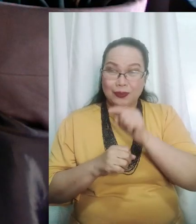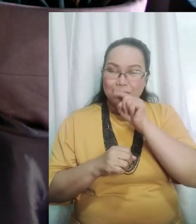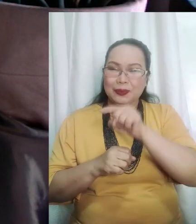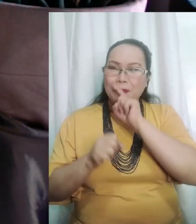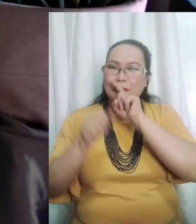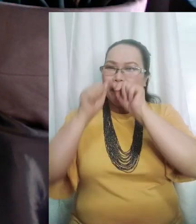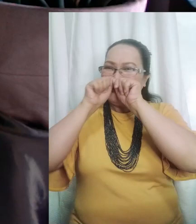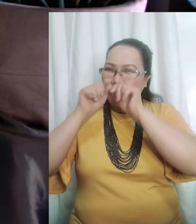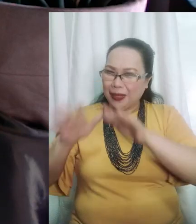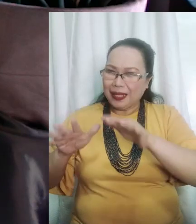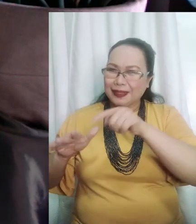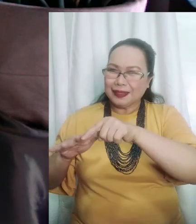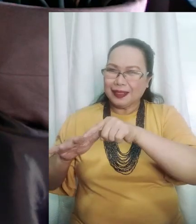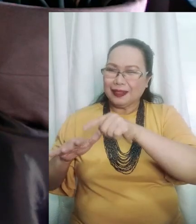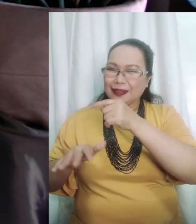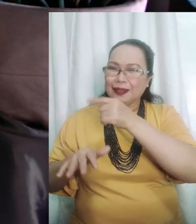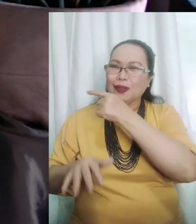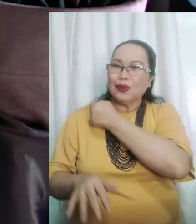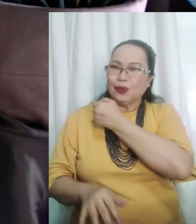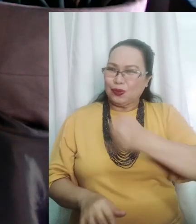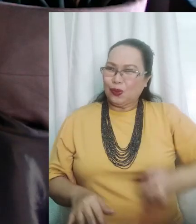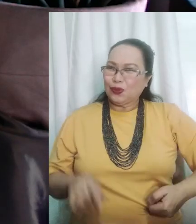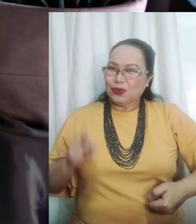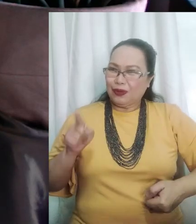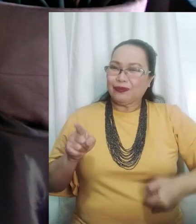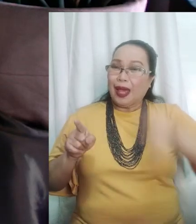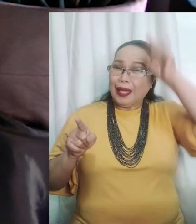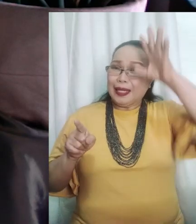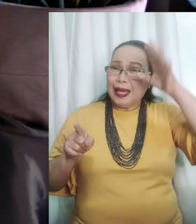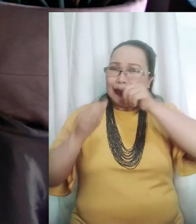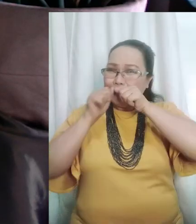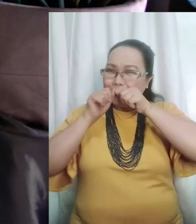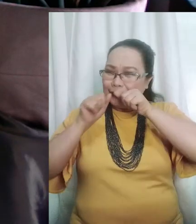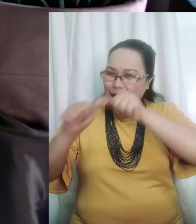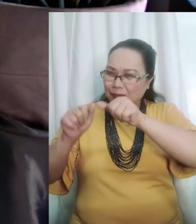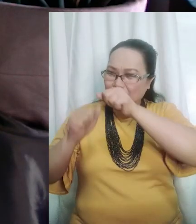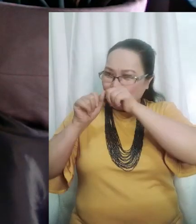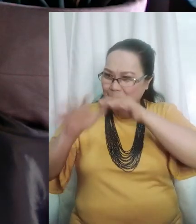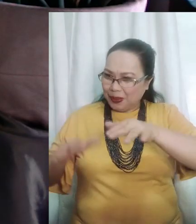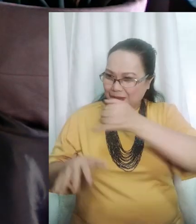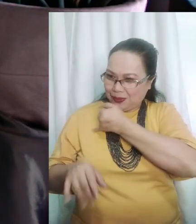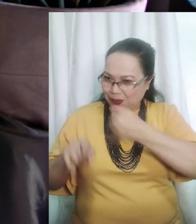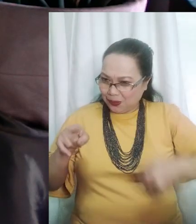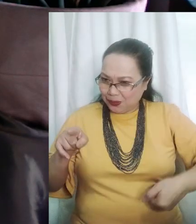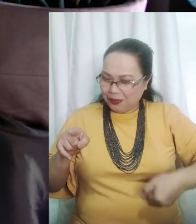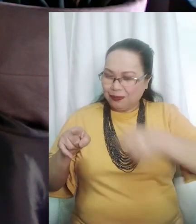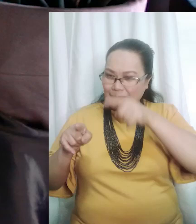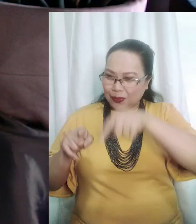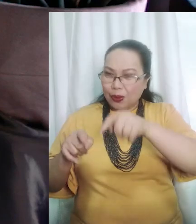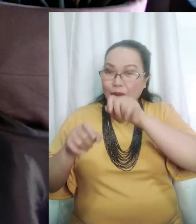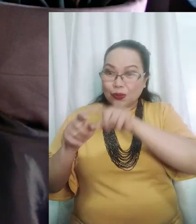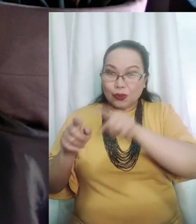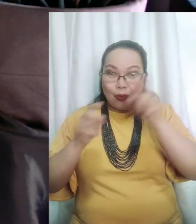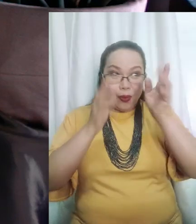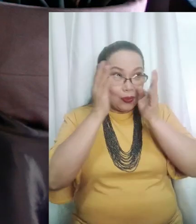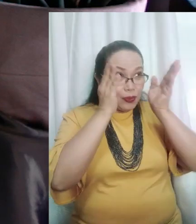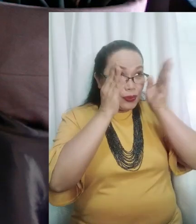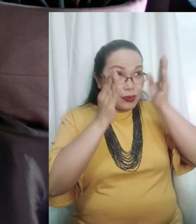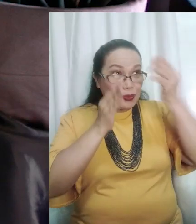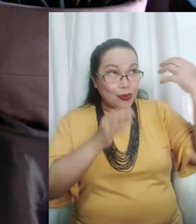a covenant blessing to an Egyptian household. Potiphar, captain of the guards nga eh,